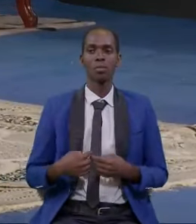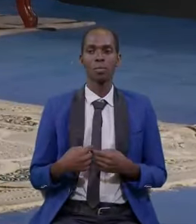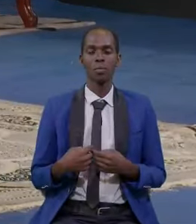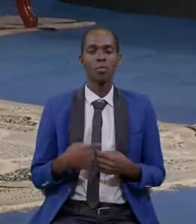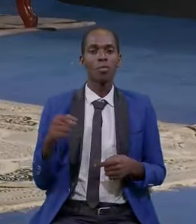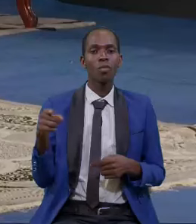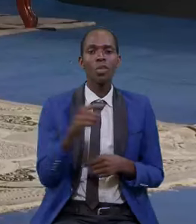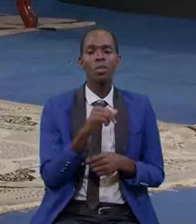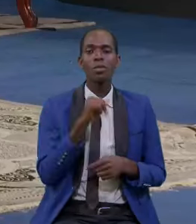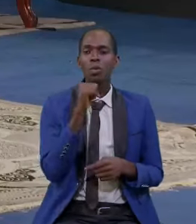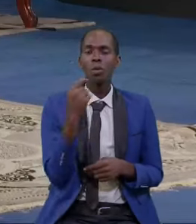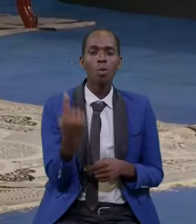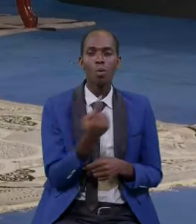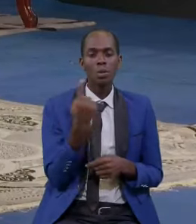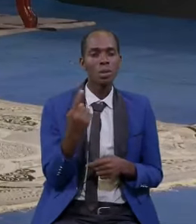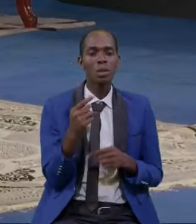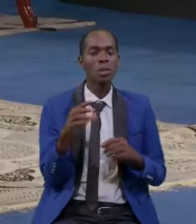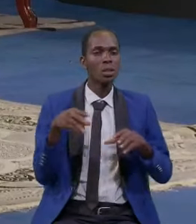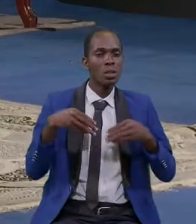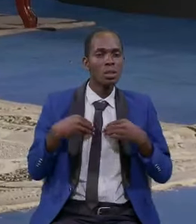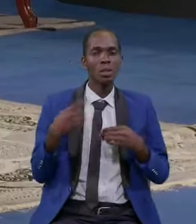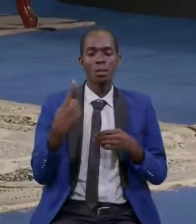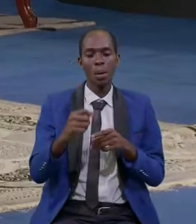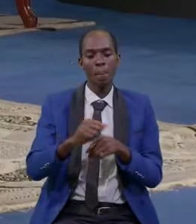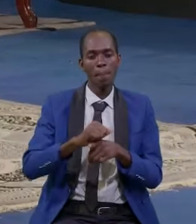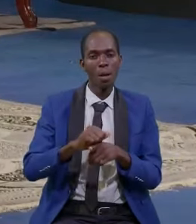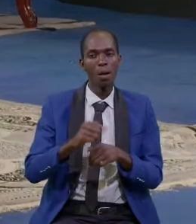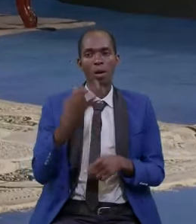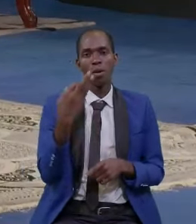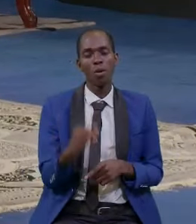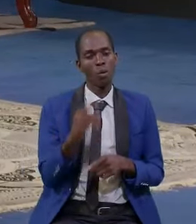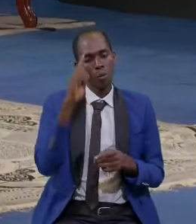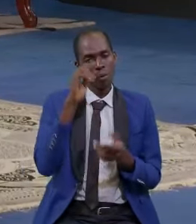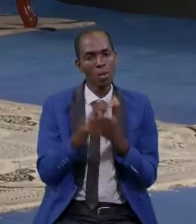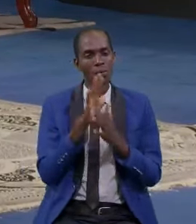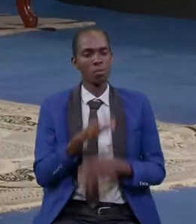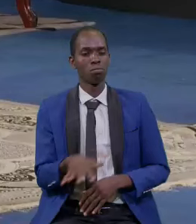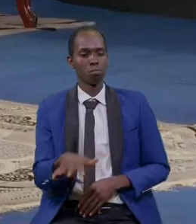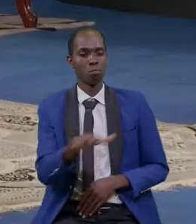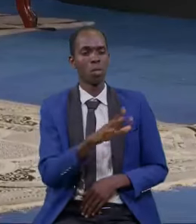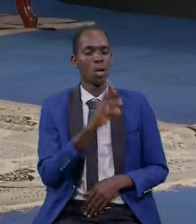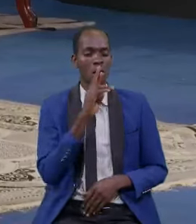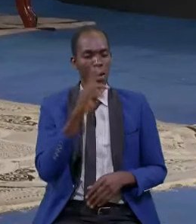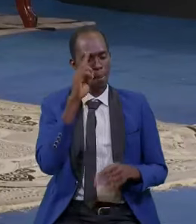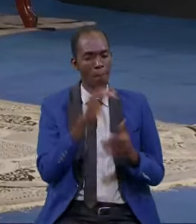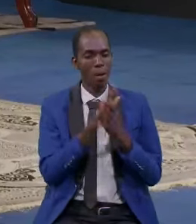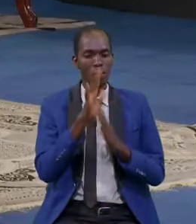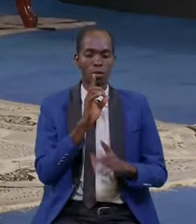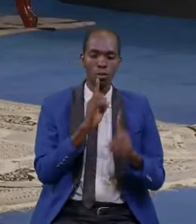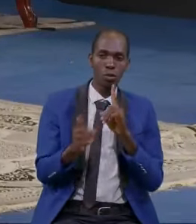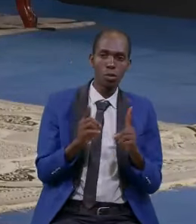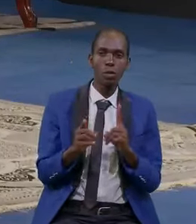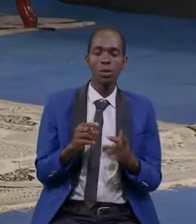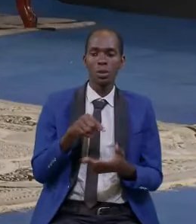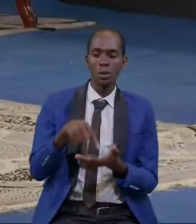We have not just received the practice of believers. This is how believers talk, this is how they look, and this is how they